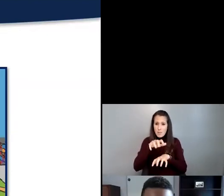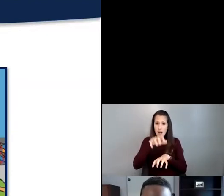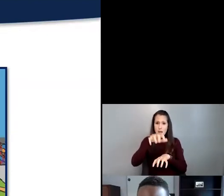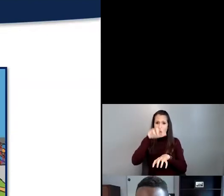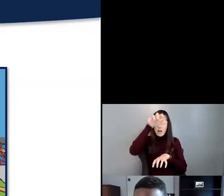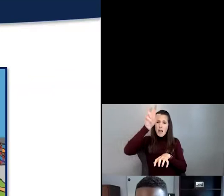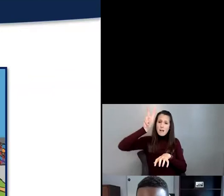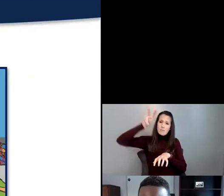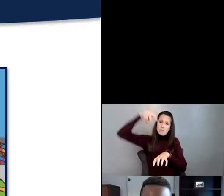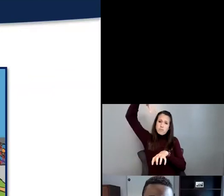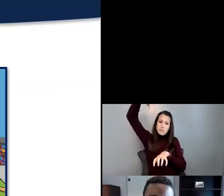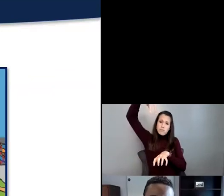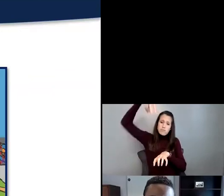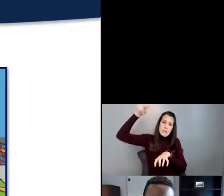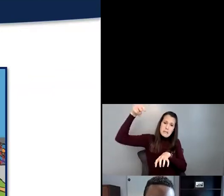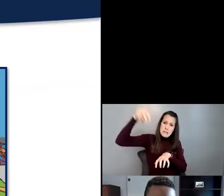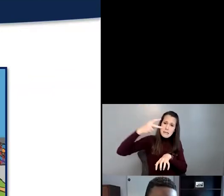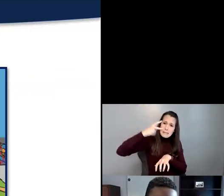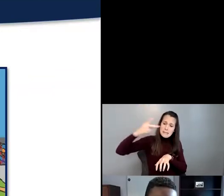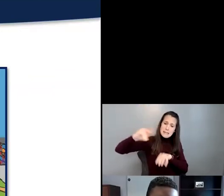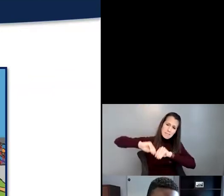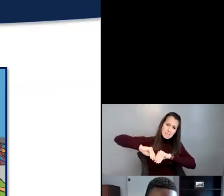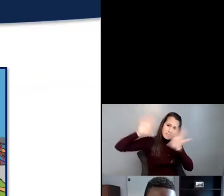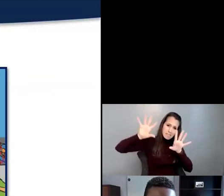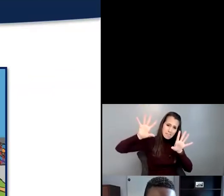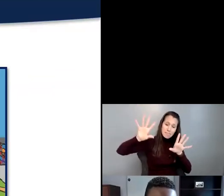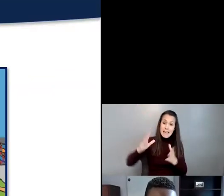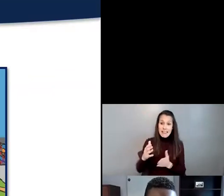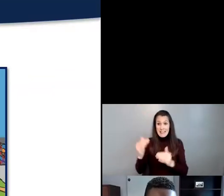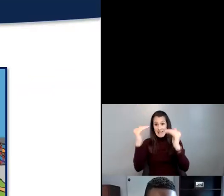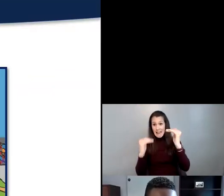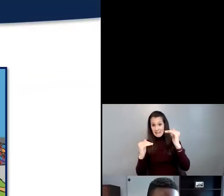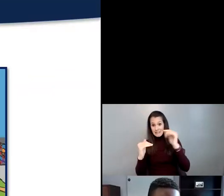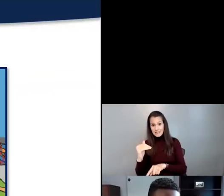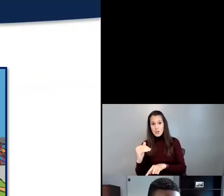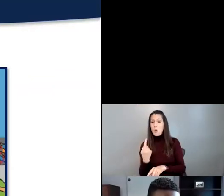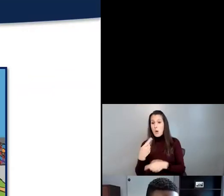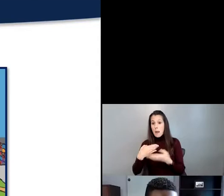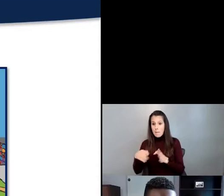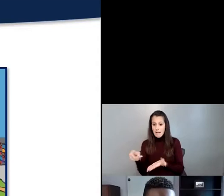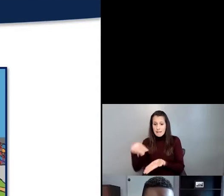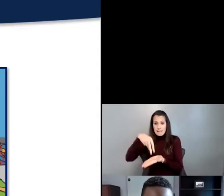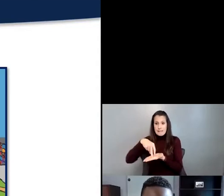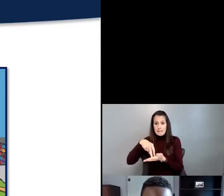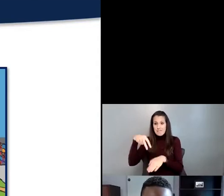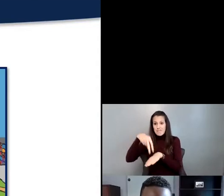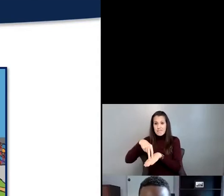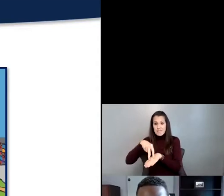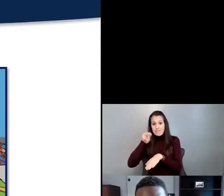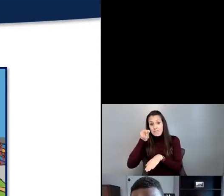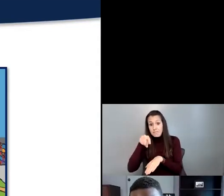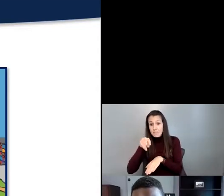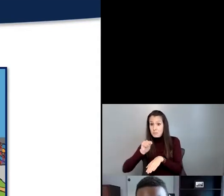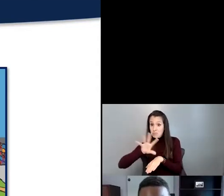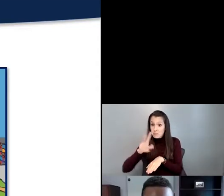can clearly see down onto the field. The medium height individual is still standing on 1 box and they can see it. And